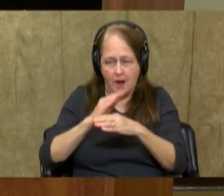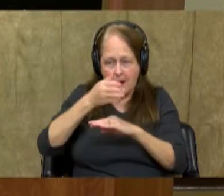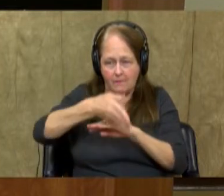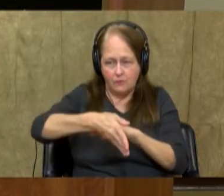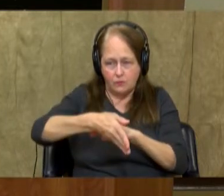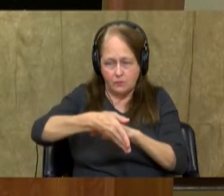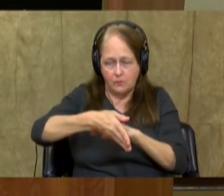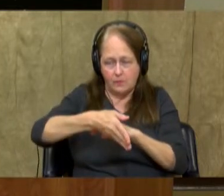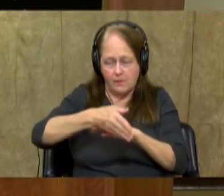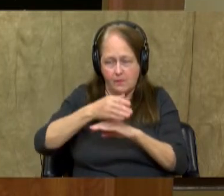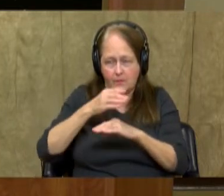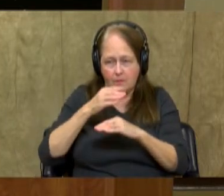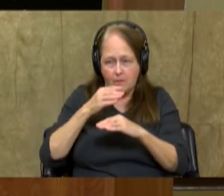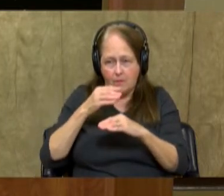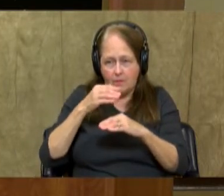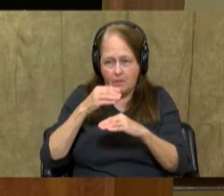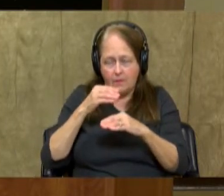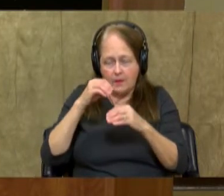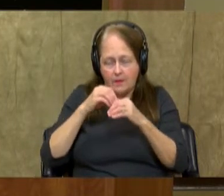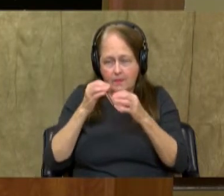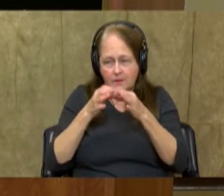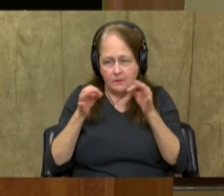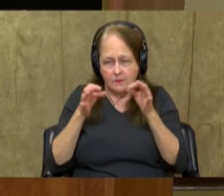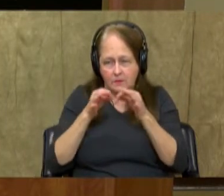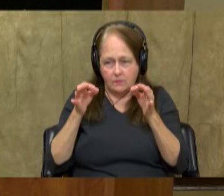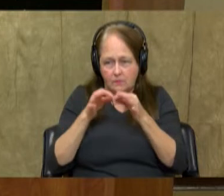it, and of course within that sentence.